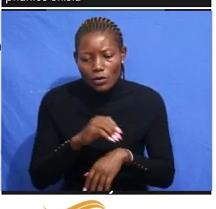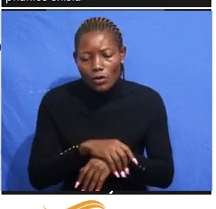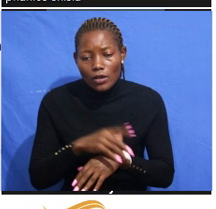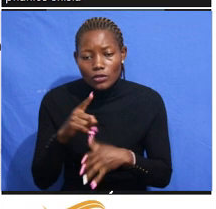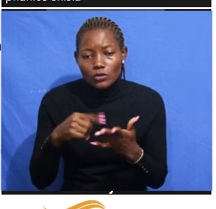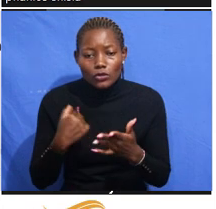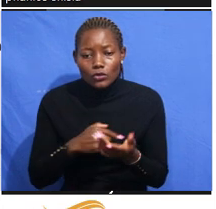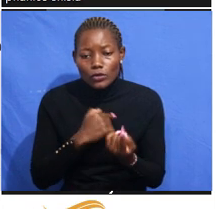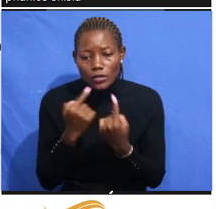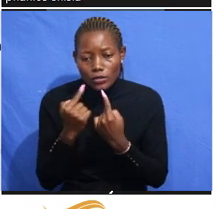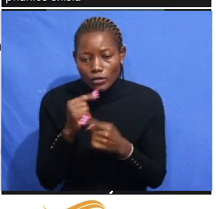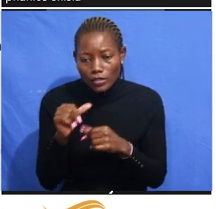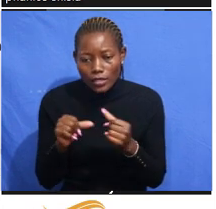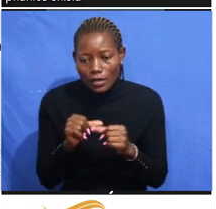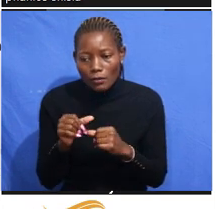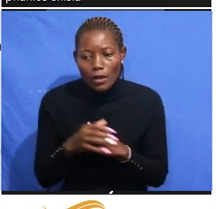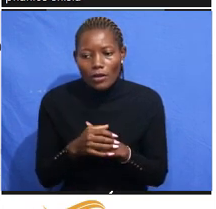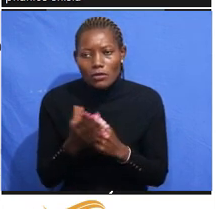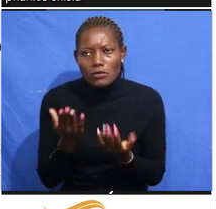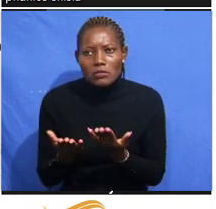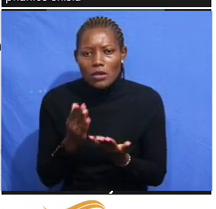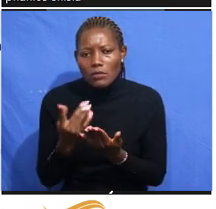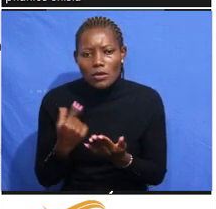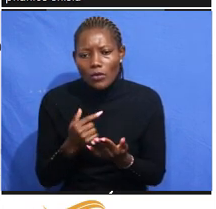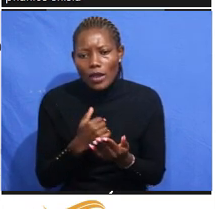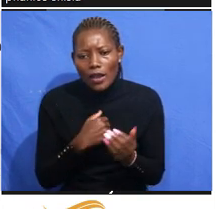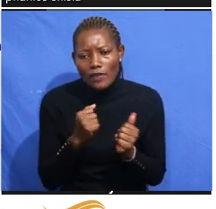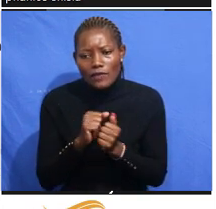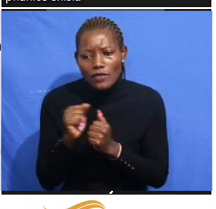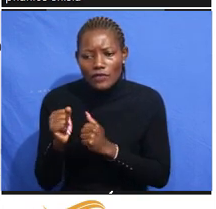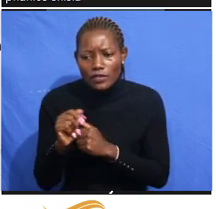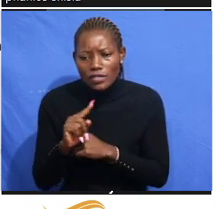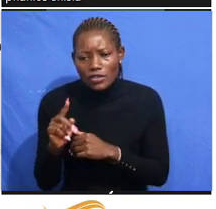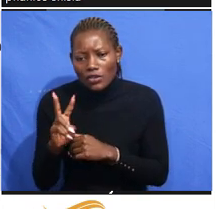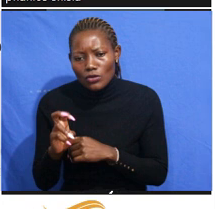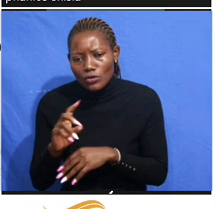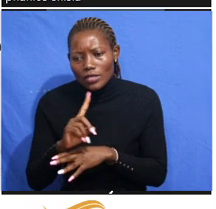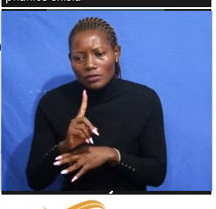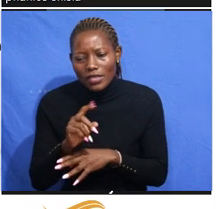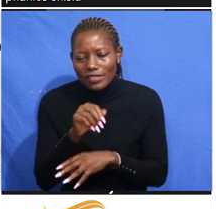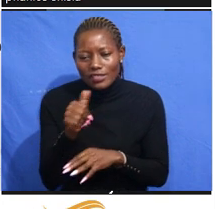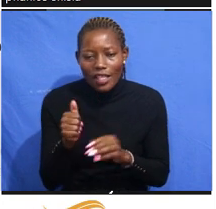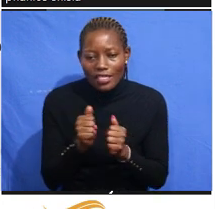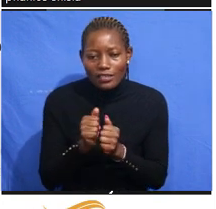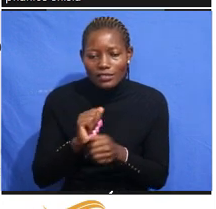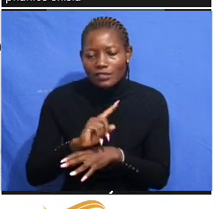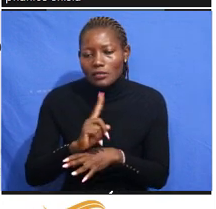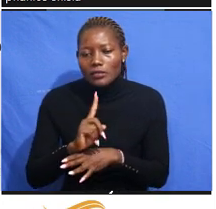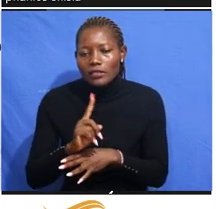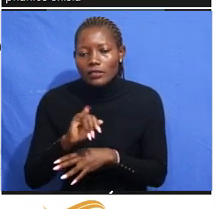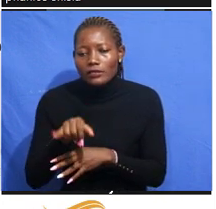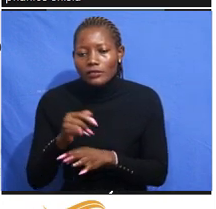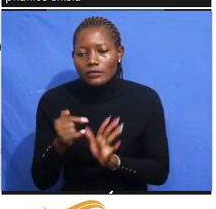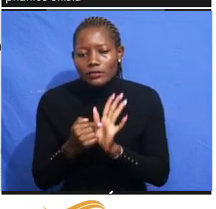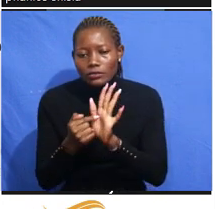about. There'll be a short, maybe 15 minutes or 20 minutes, or some are even 10 minutes, just to